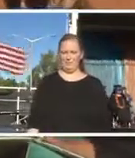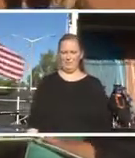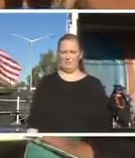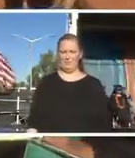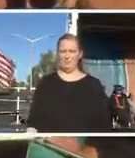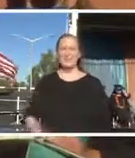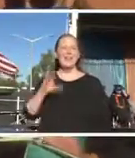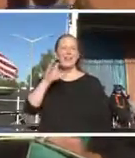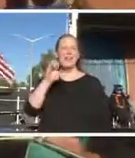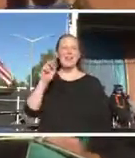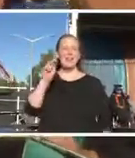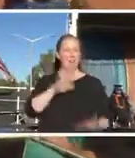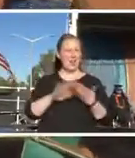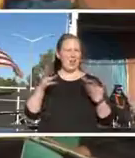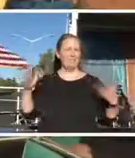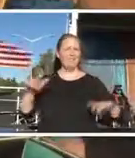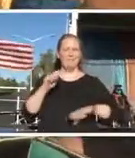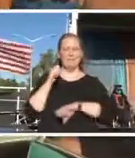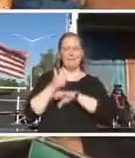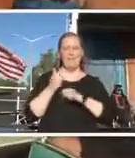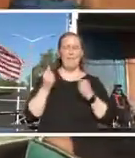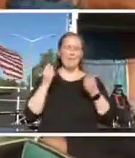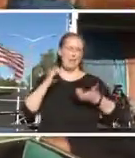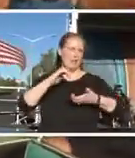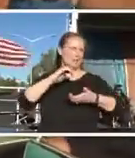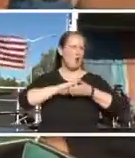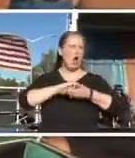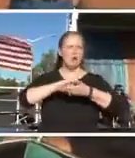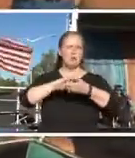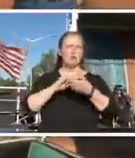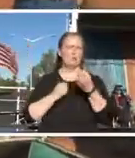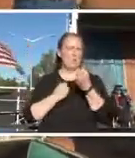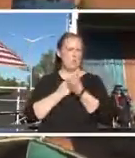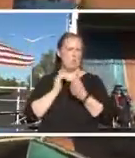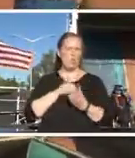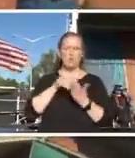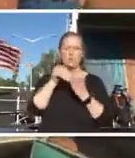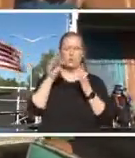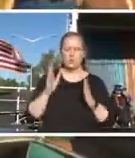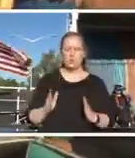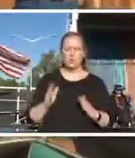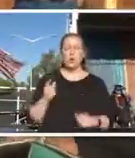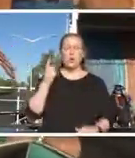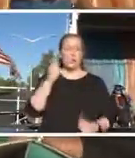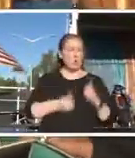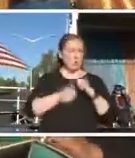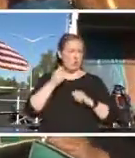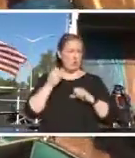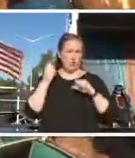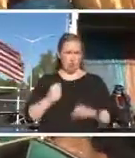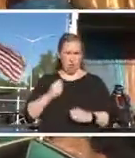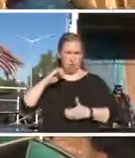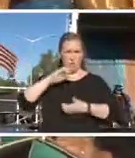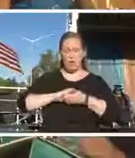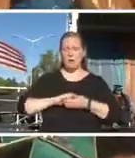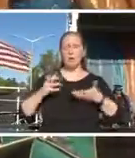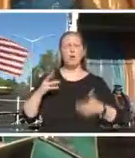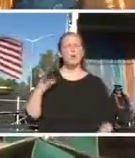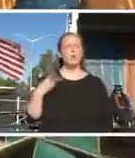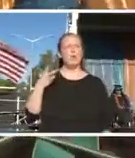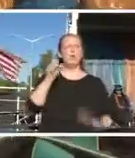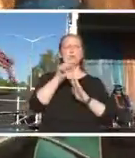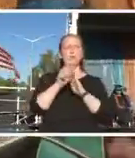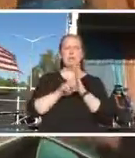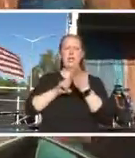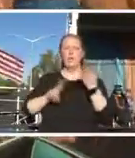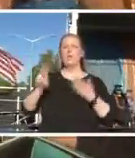Clark College has established many partnerships in support of our students. One of our strongest is with Washington State